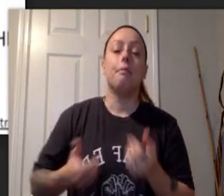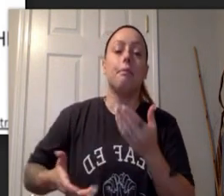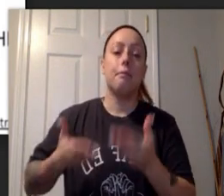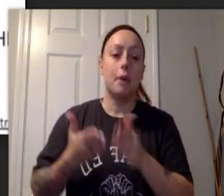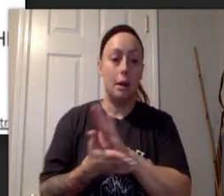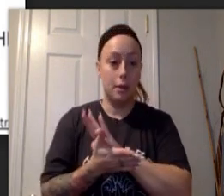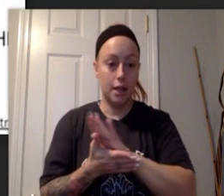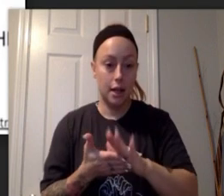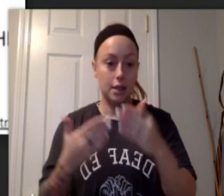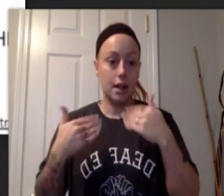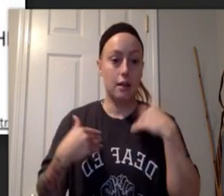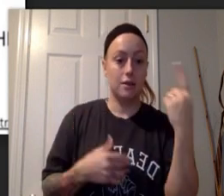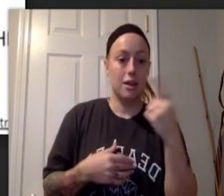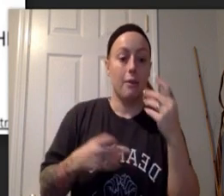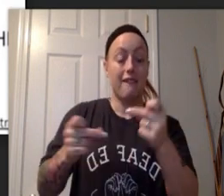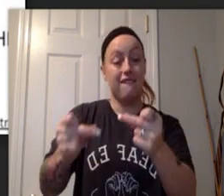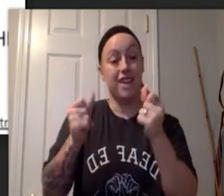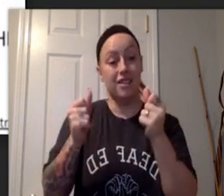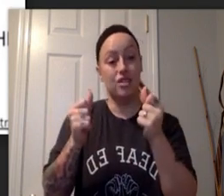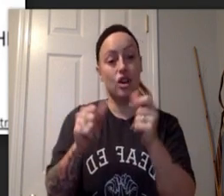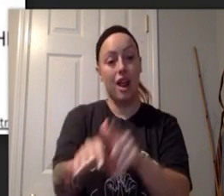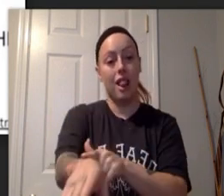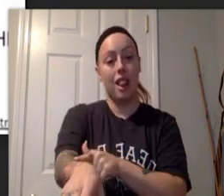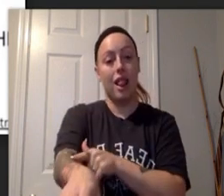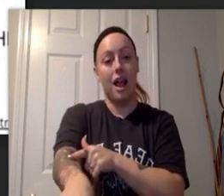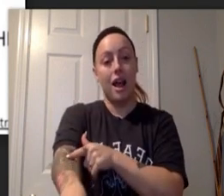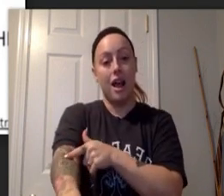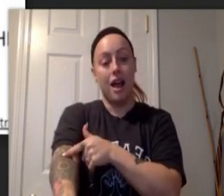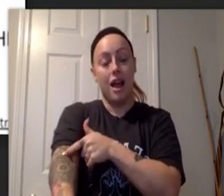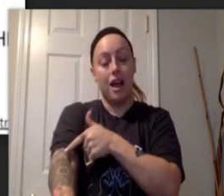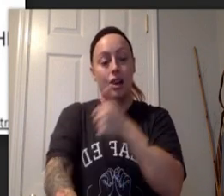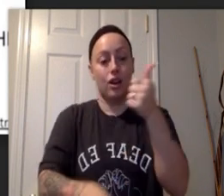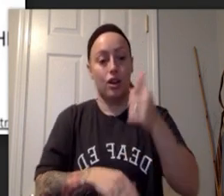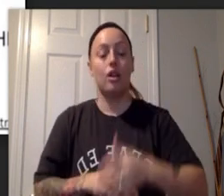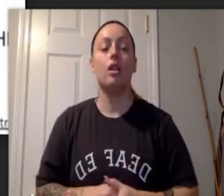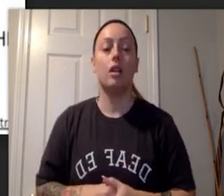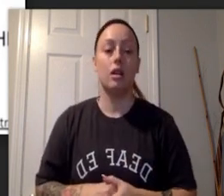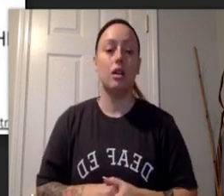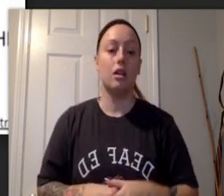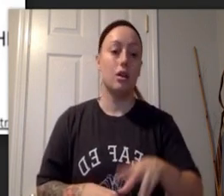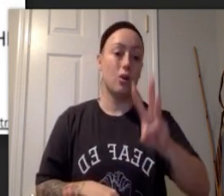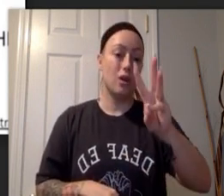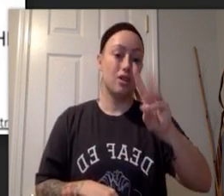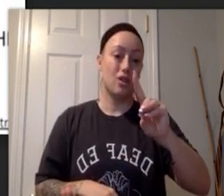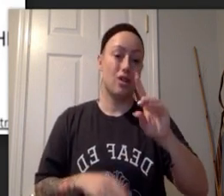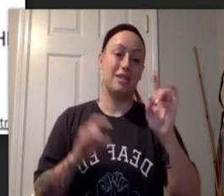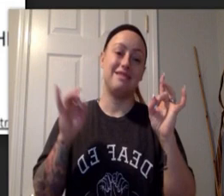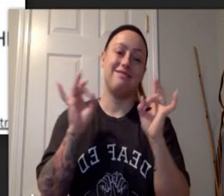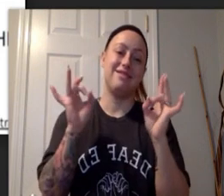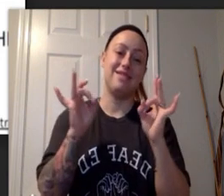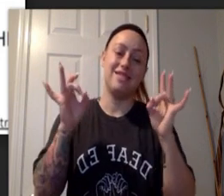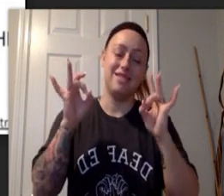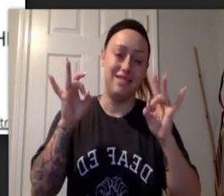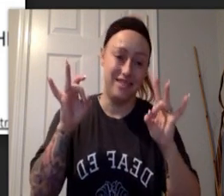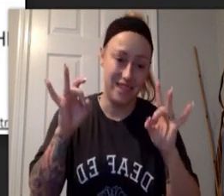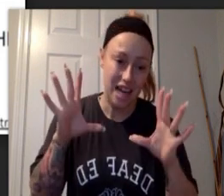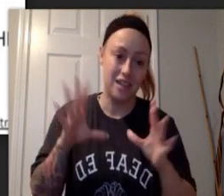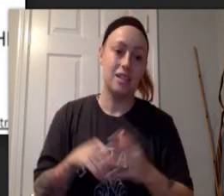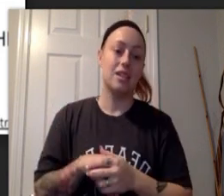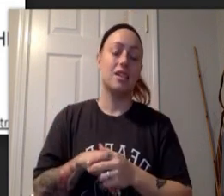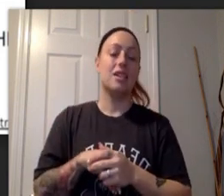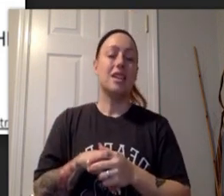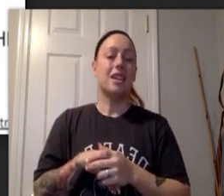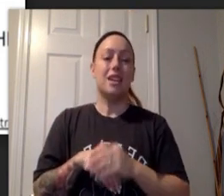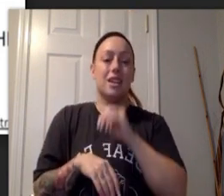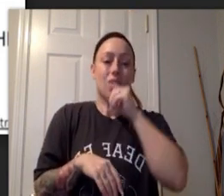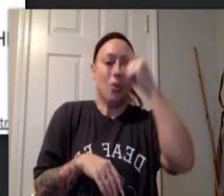that gets in there faster and potentially lasts longer. But also, withdrawal is nasty, and I don't think that it would necessarily be worse